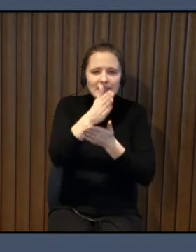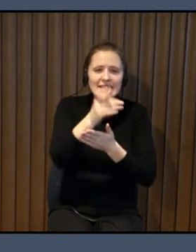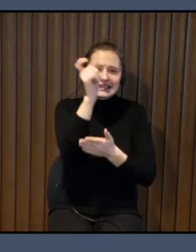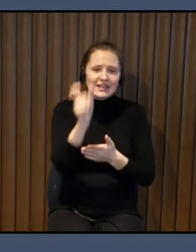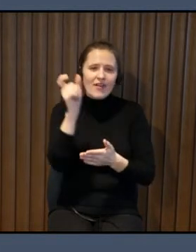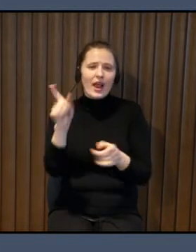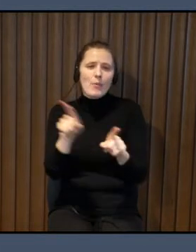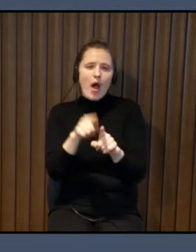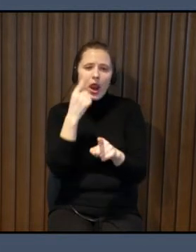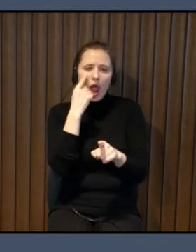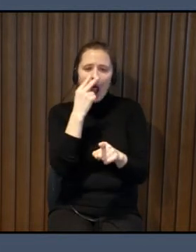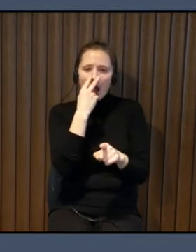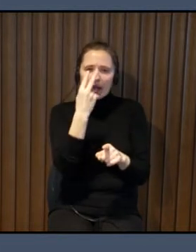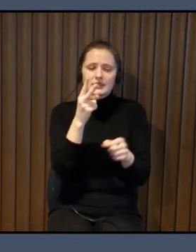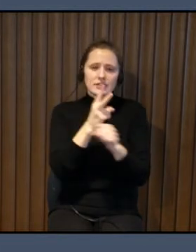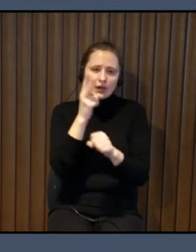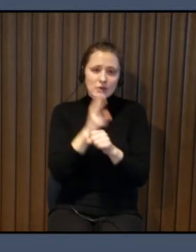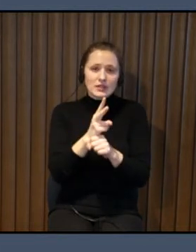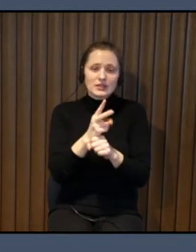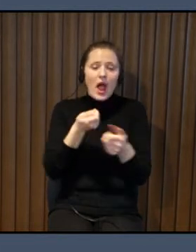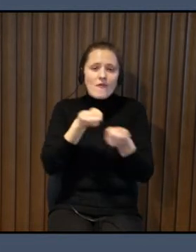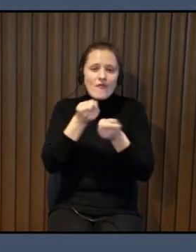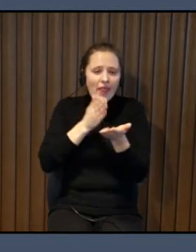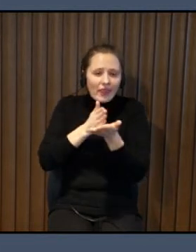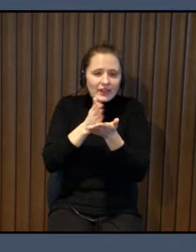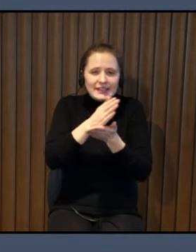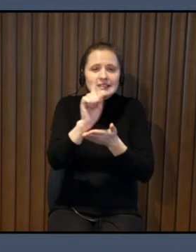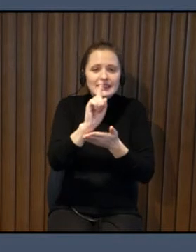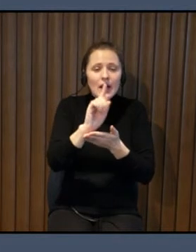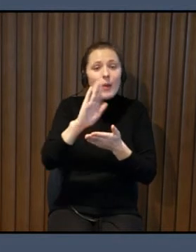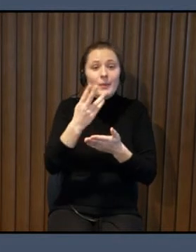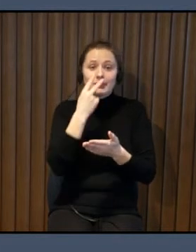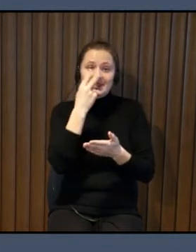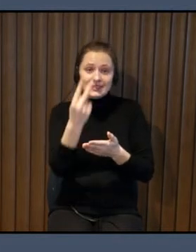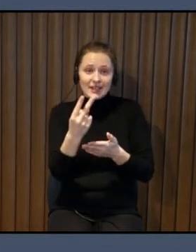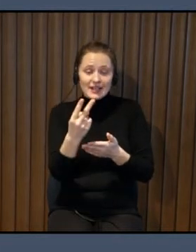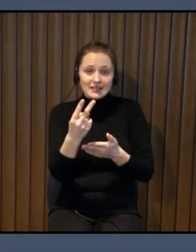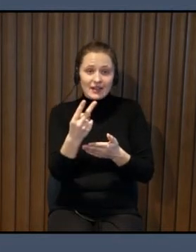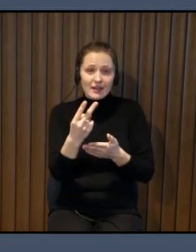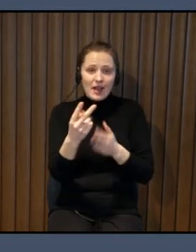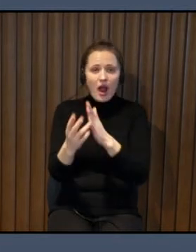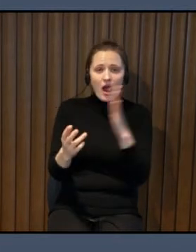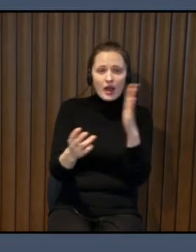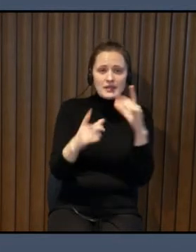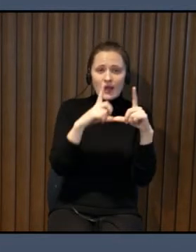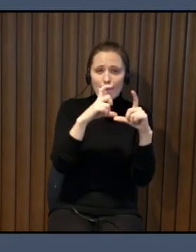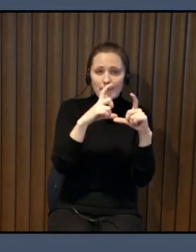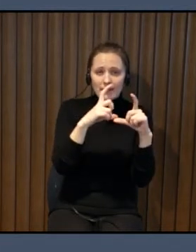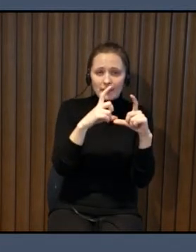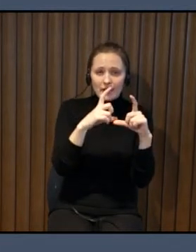central streets of Riga. We tried to, or actually the municipality tried to make